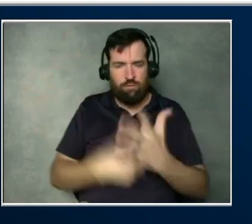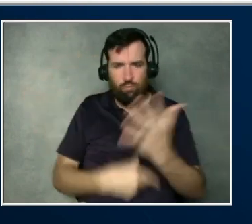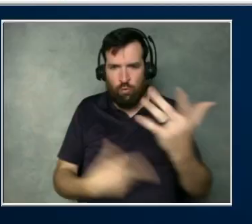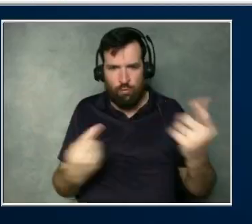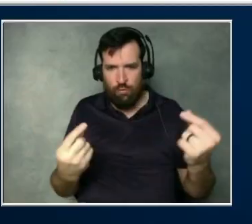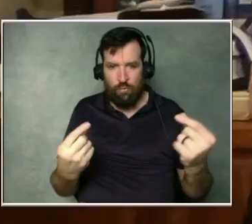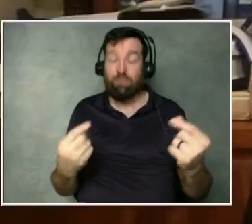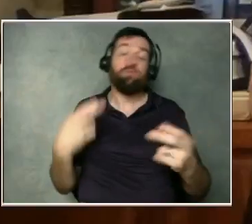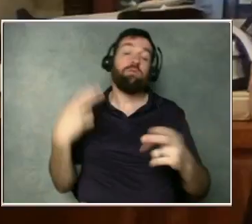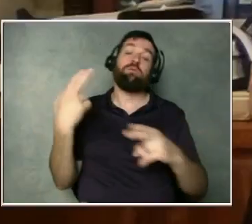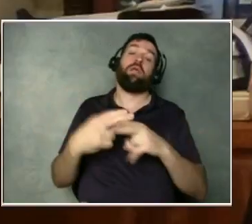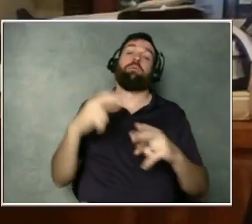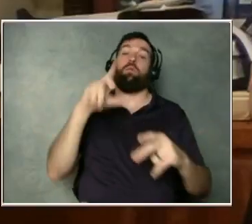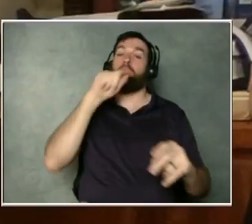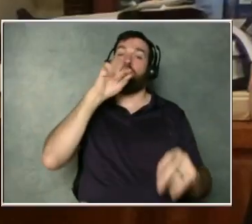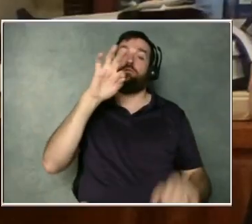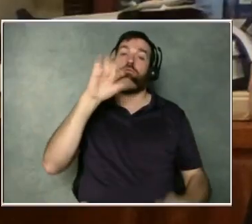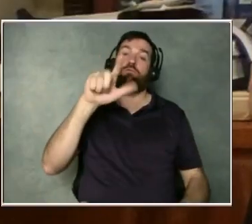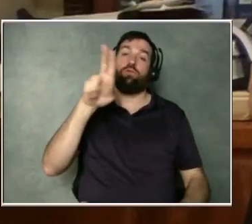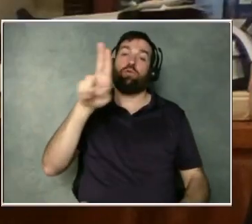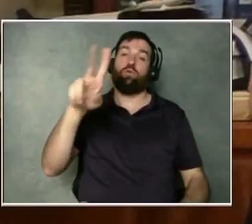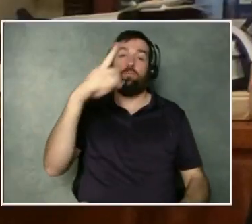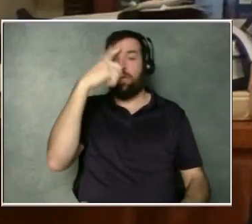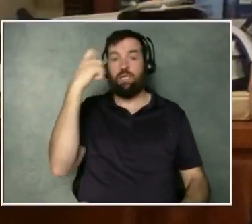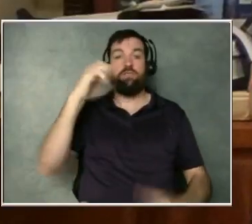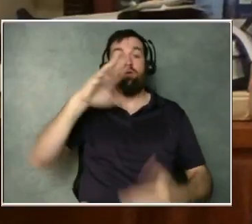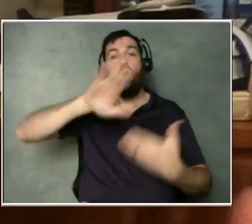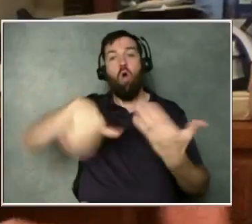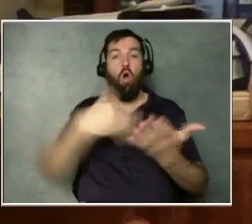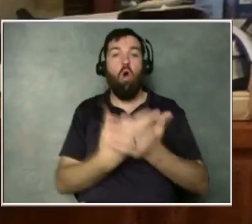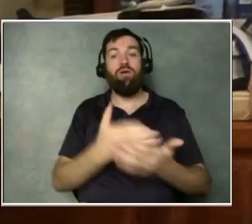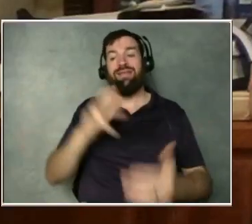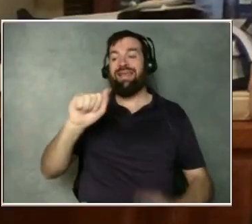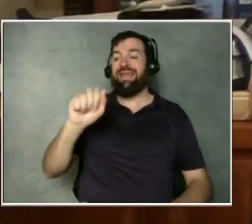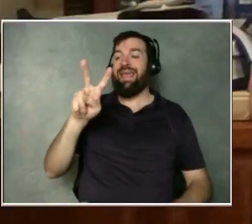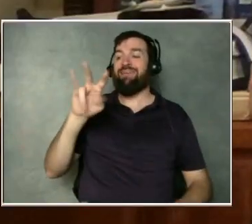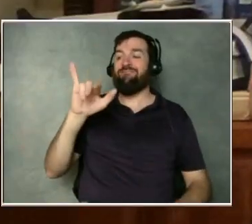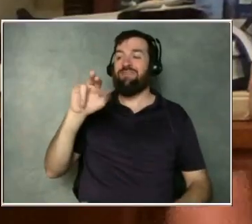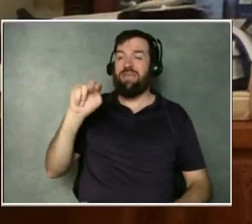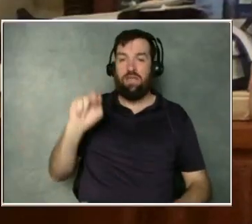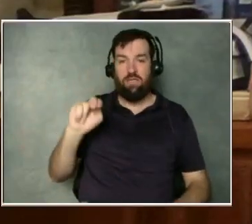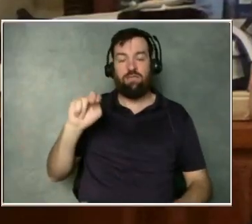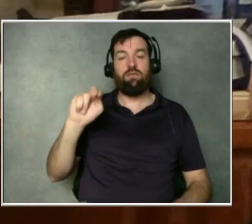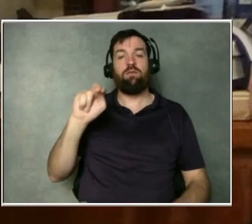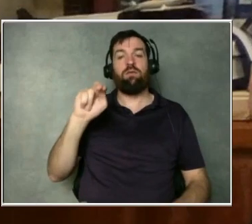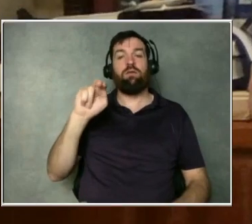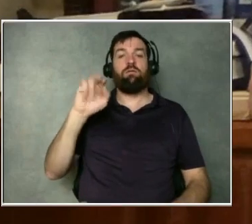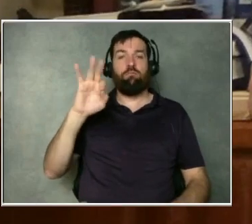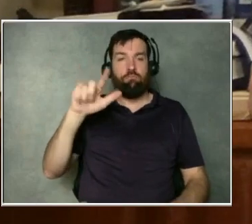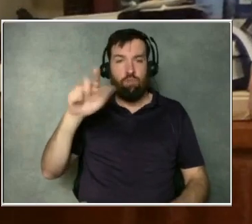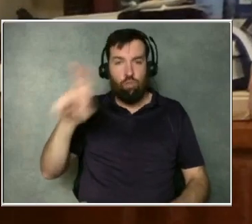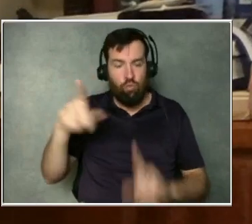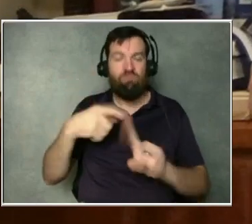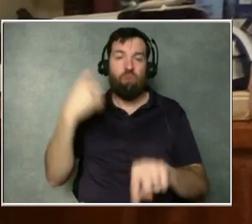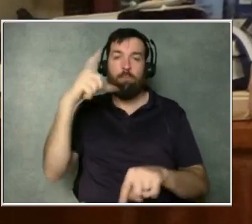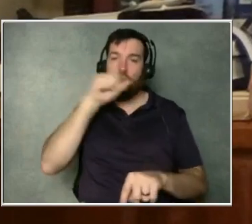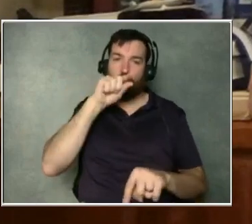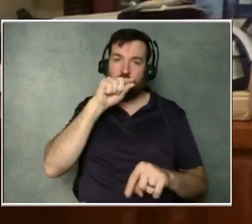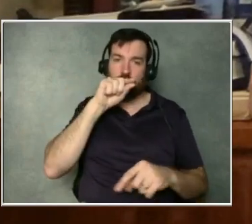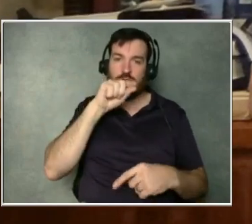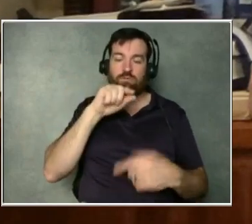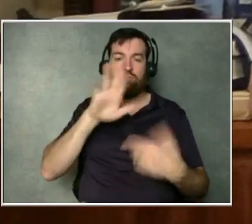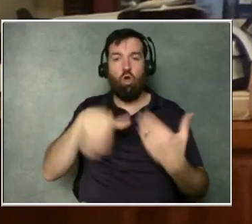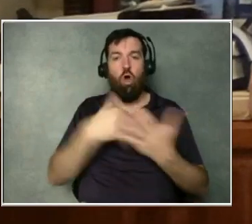named bird flu because all of the avian influenza A viruses come from birds. That is to say, all the